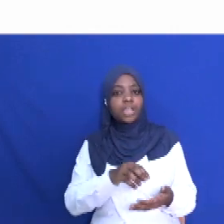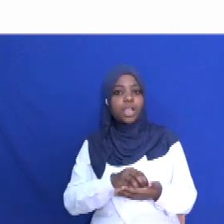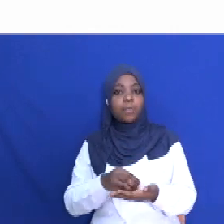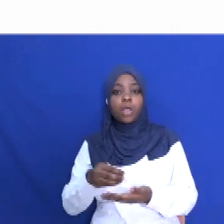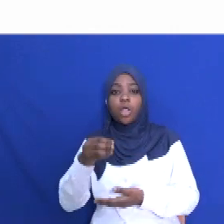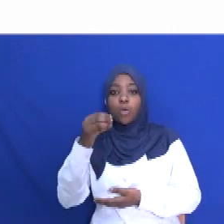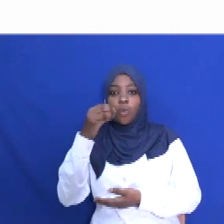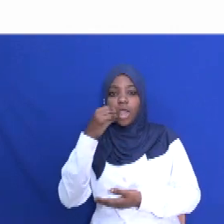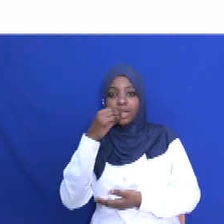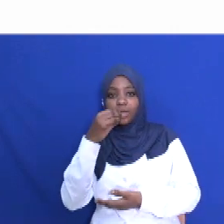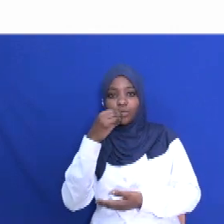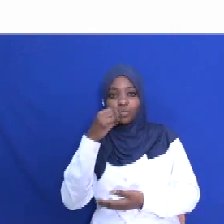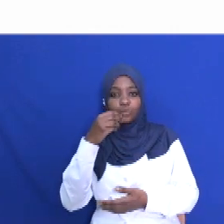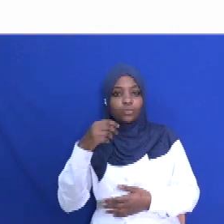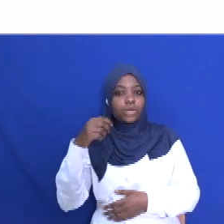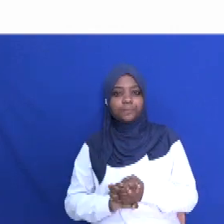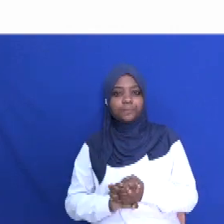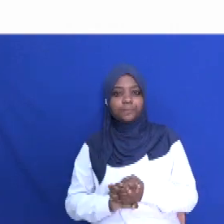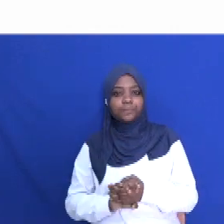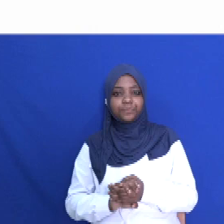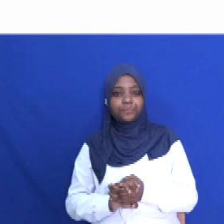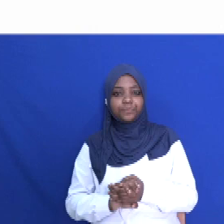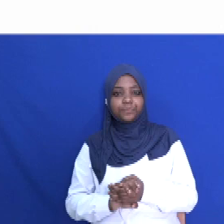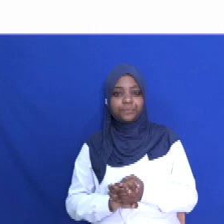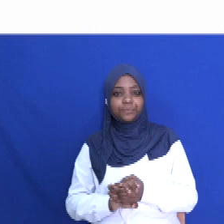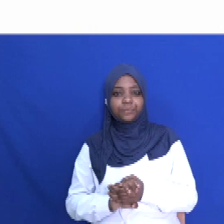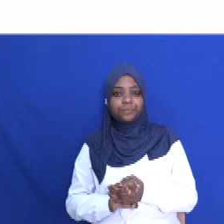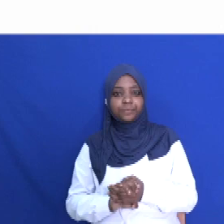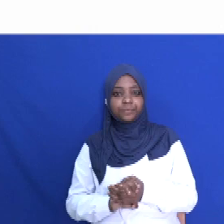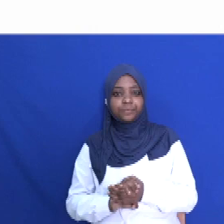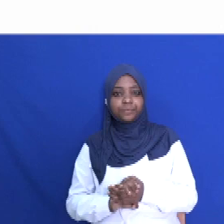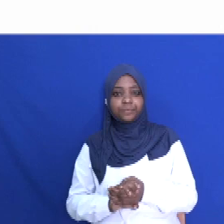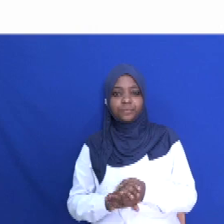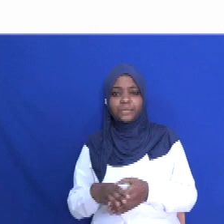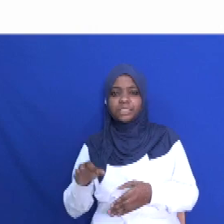eats only flesh. What about the goat?